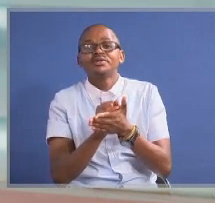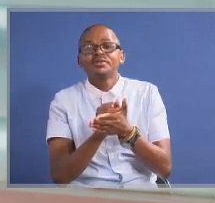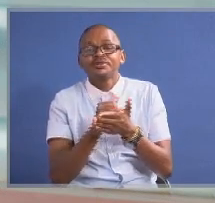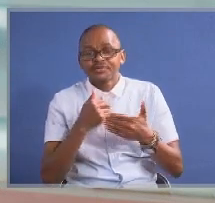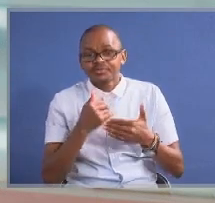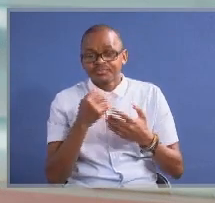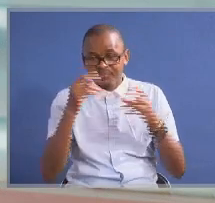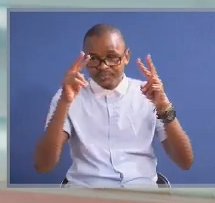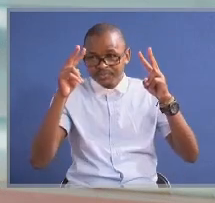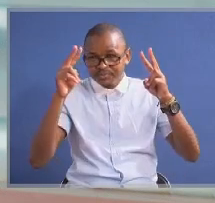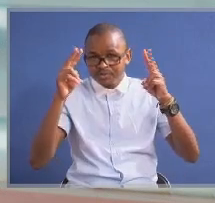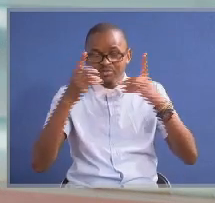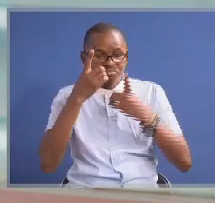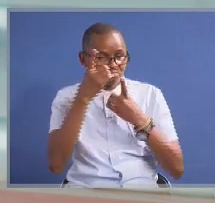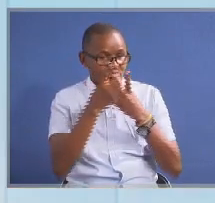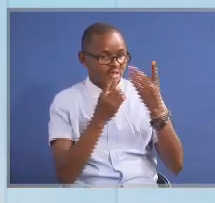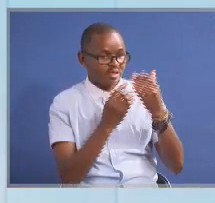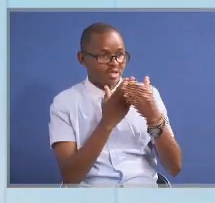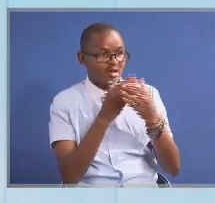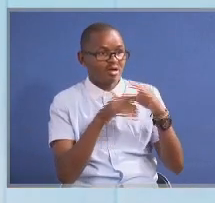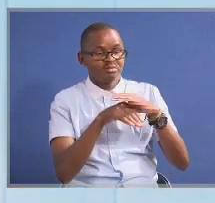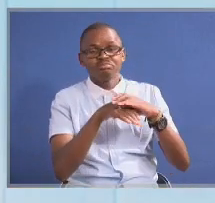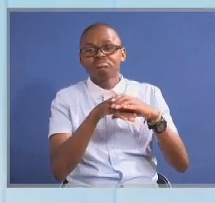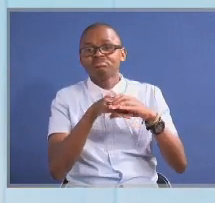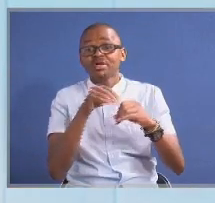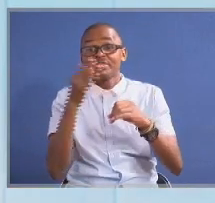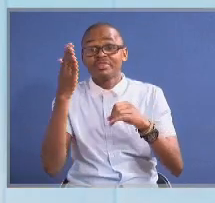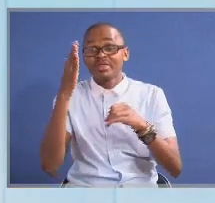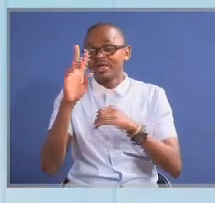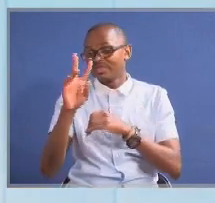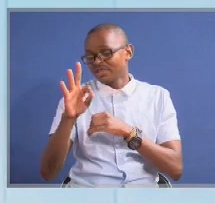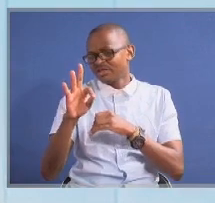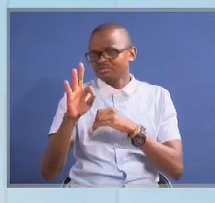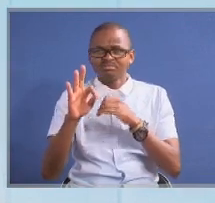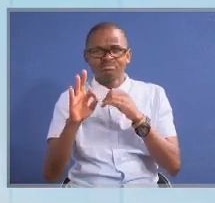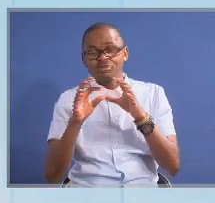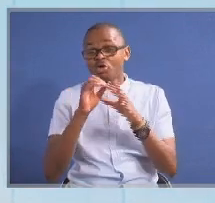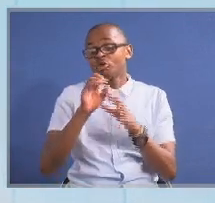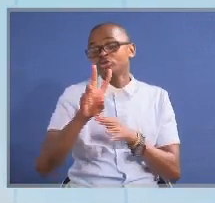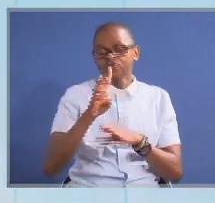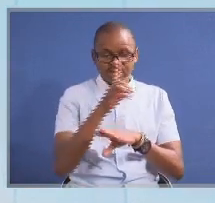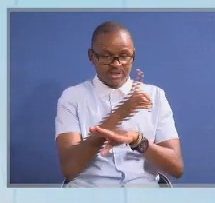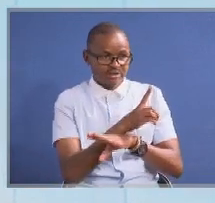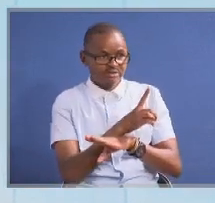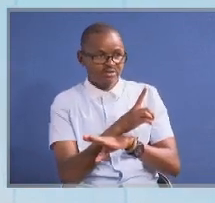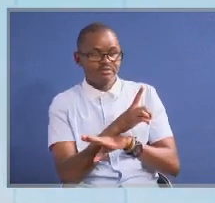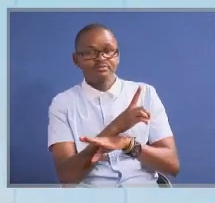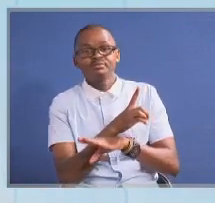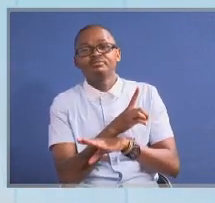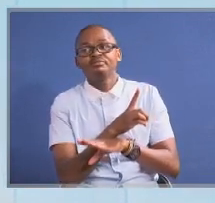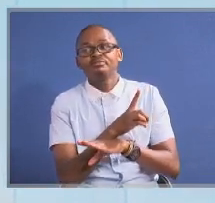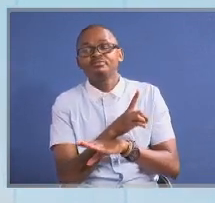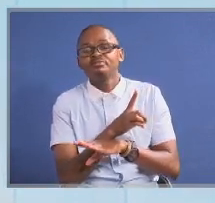has been the topic of discussion throughout the last 2 or 3 days. And